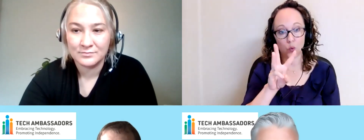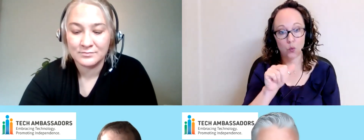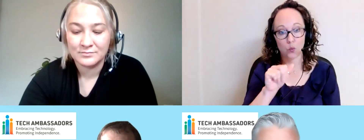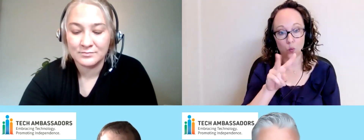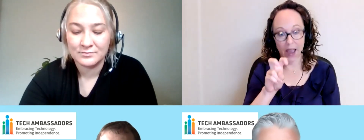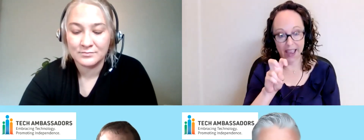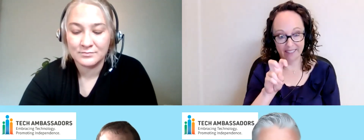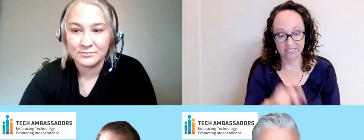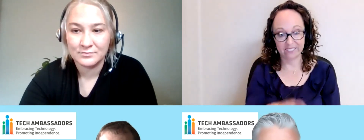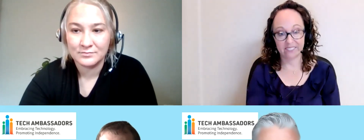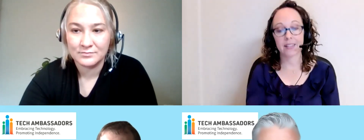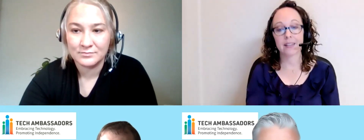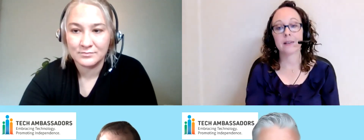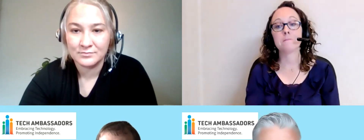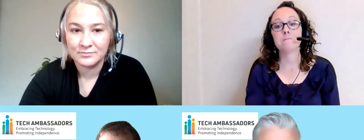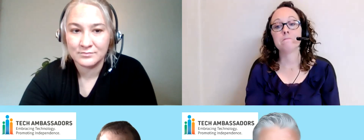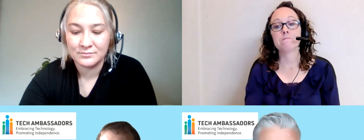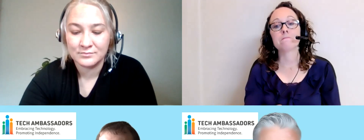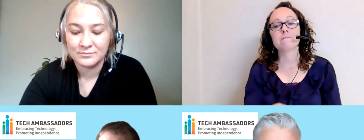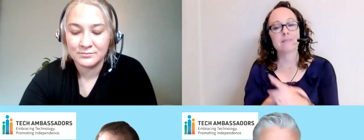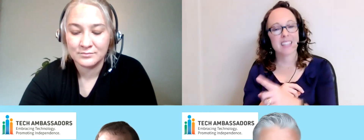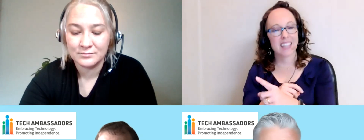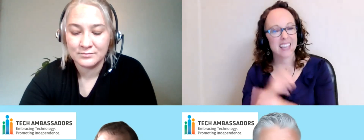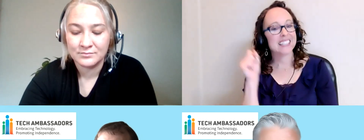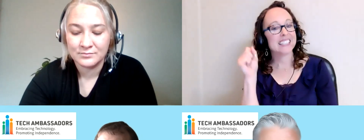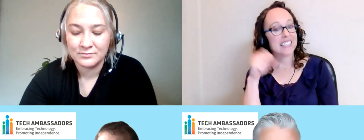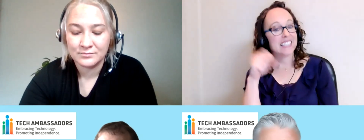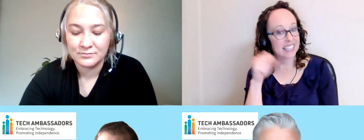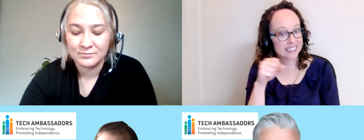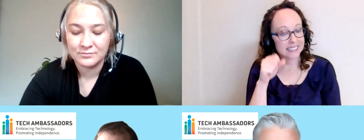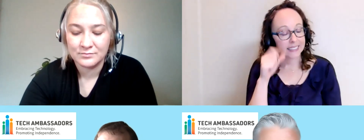like, you can fold the